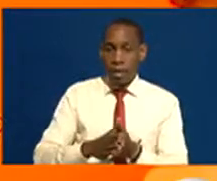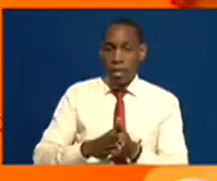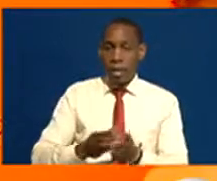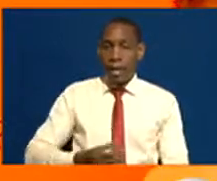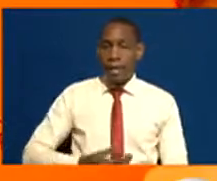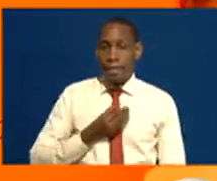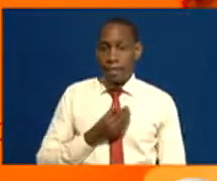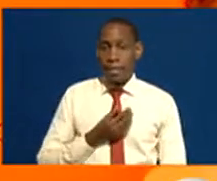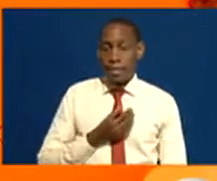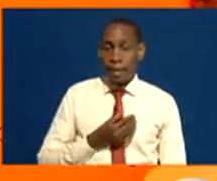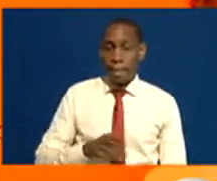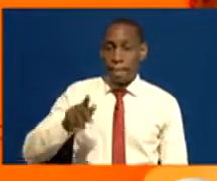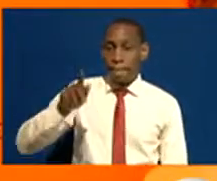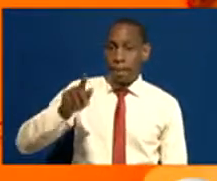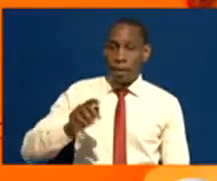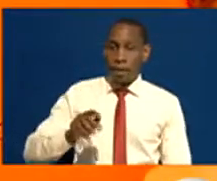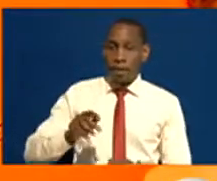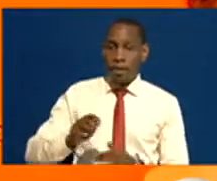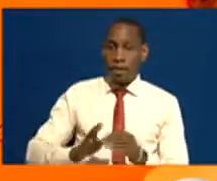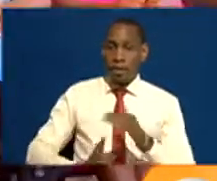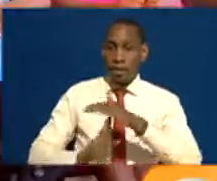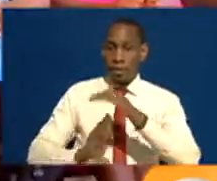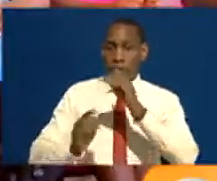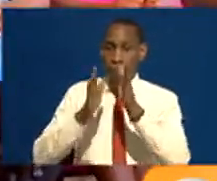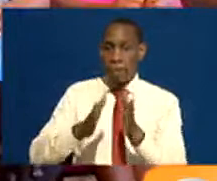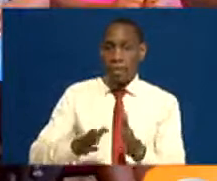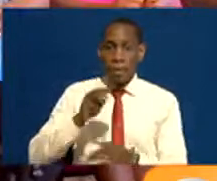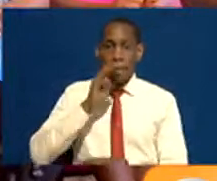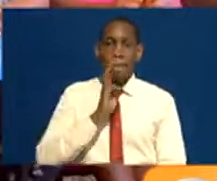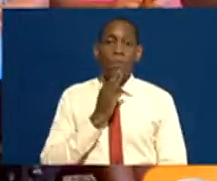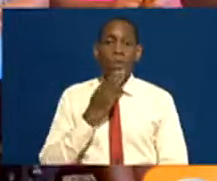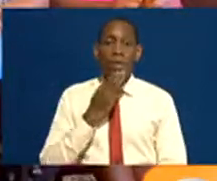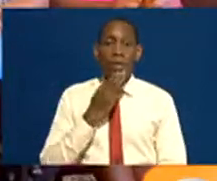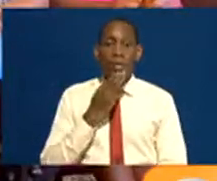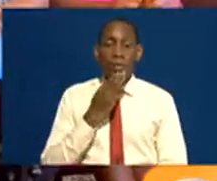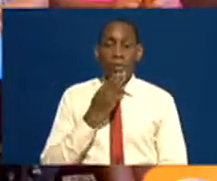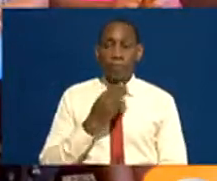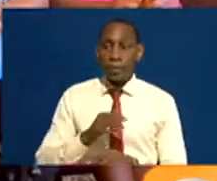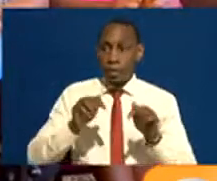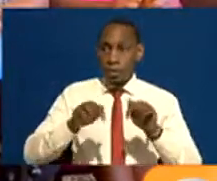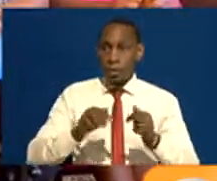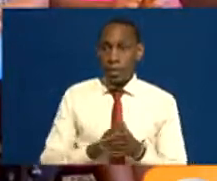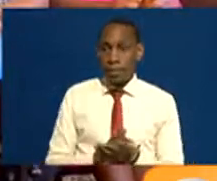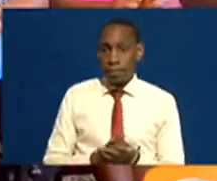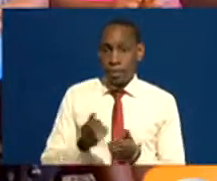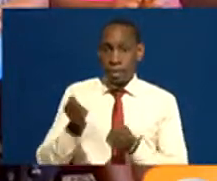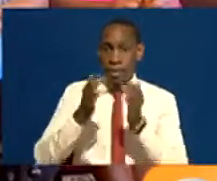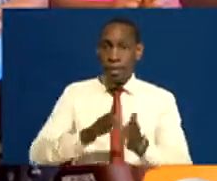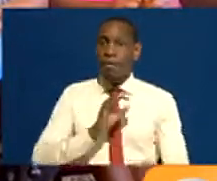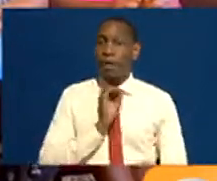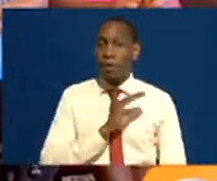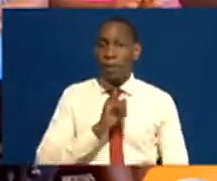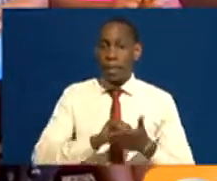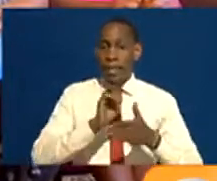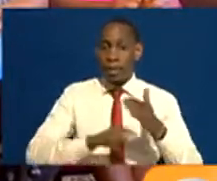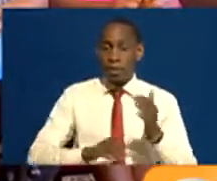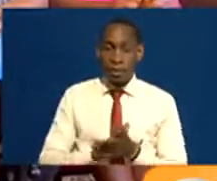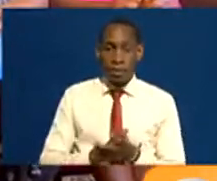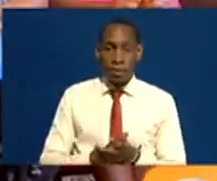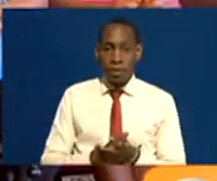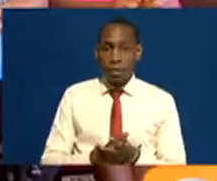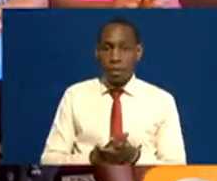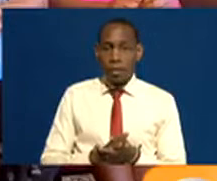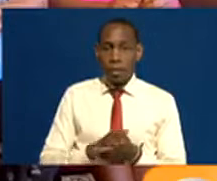call on Prime Cabinet Secretary Musalia Mudavadi earlier today. The drivers complained that they are not